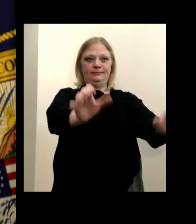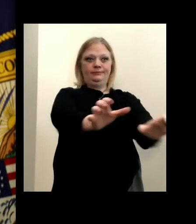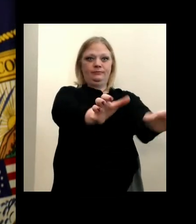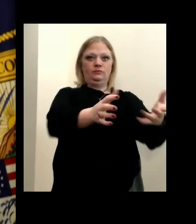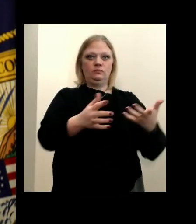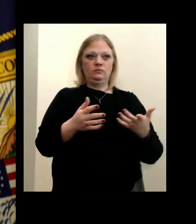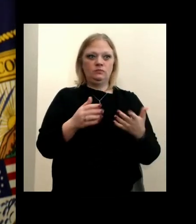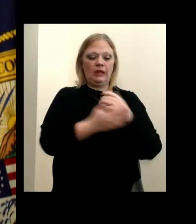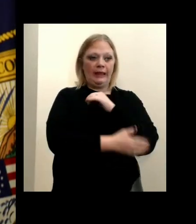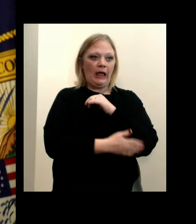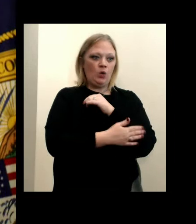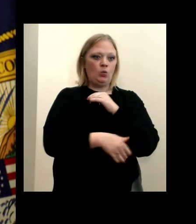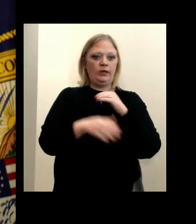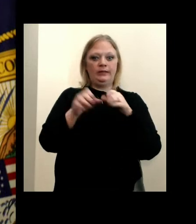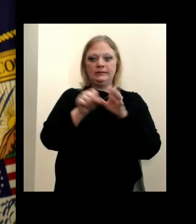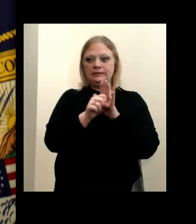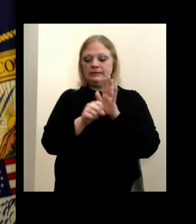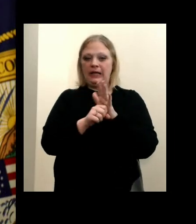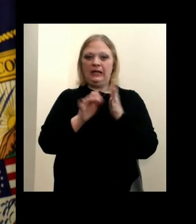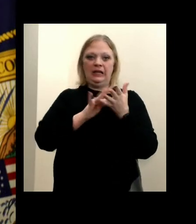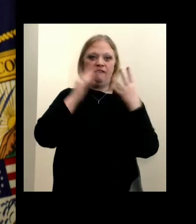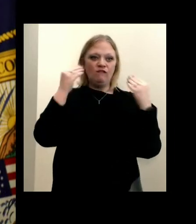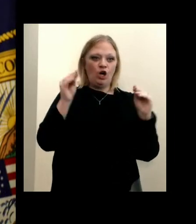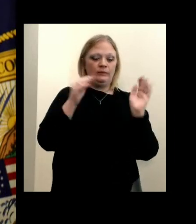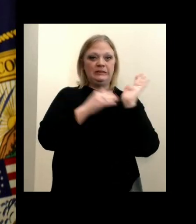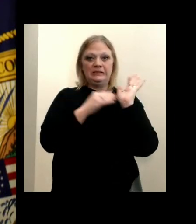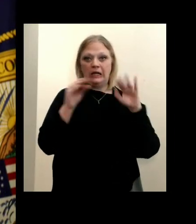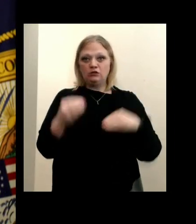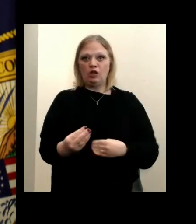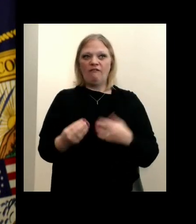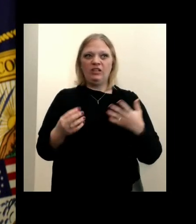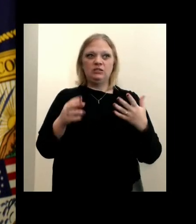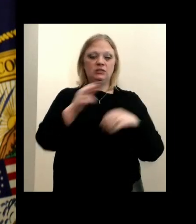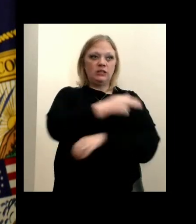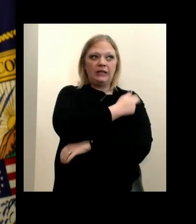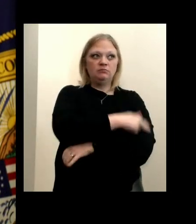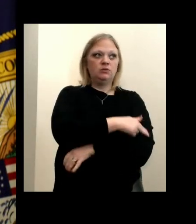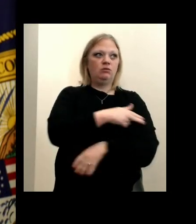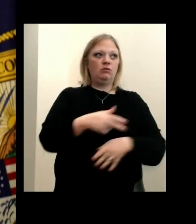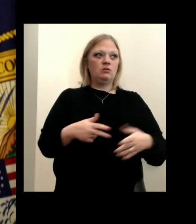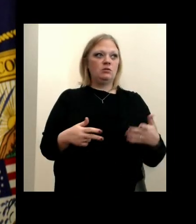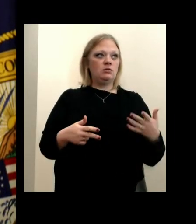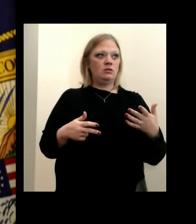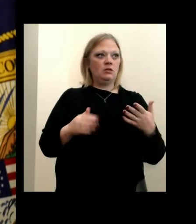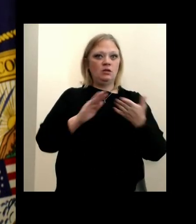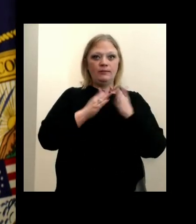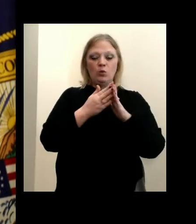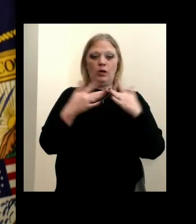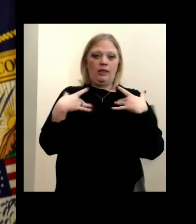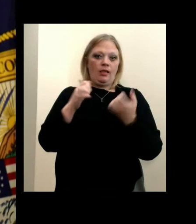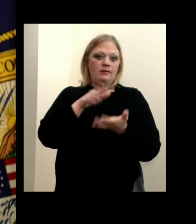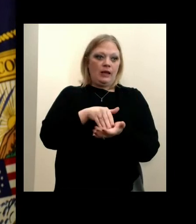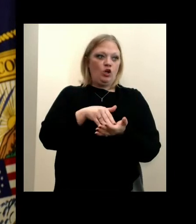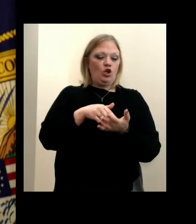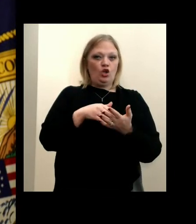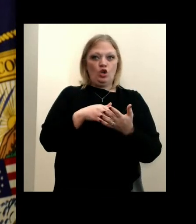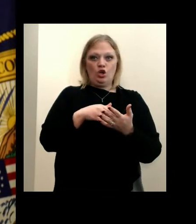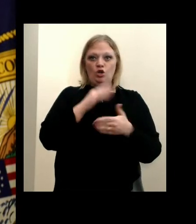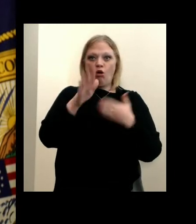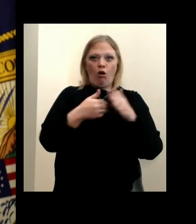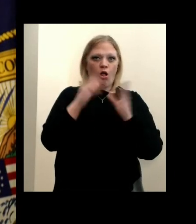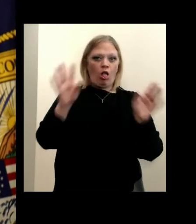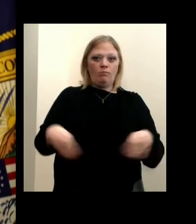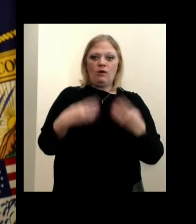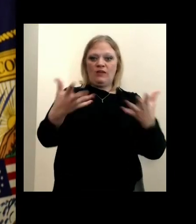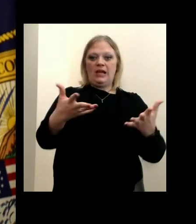have pharmacies. We need to have doctors' offices, hospitals, community health centers, all providing the